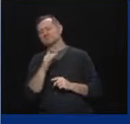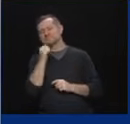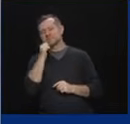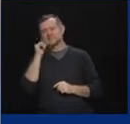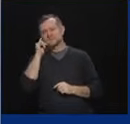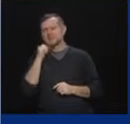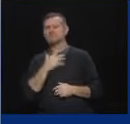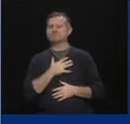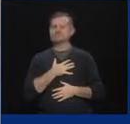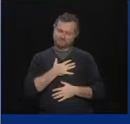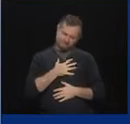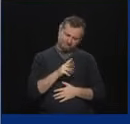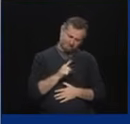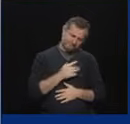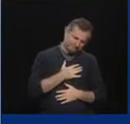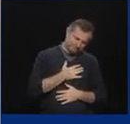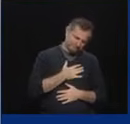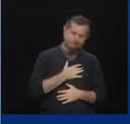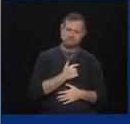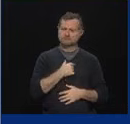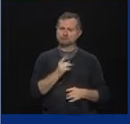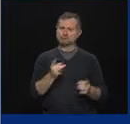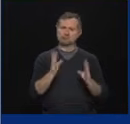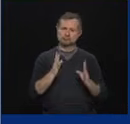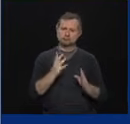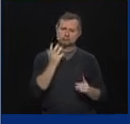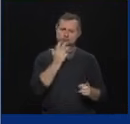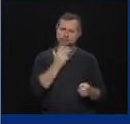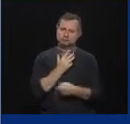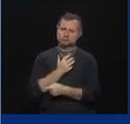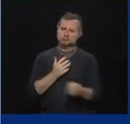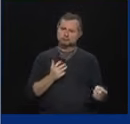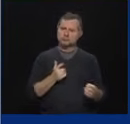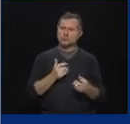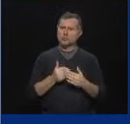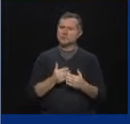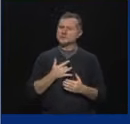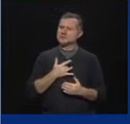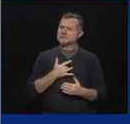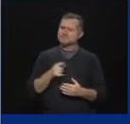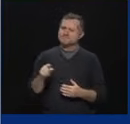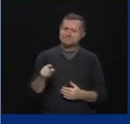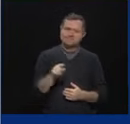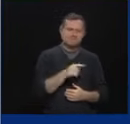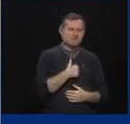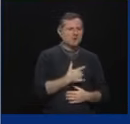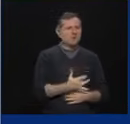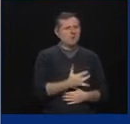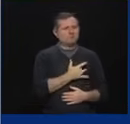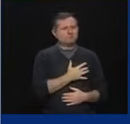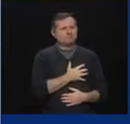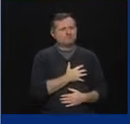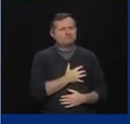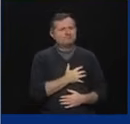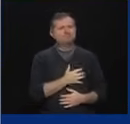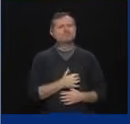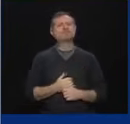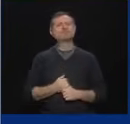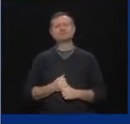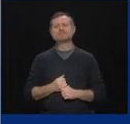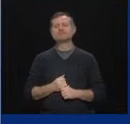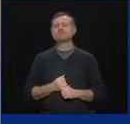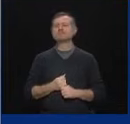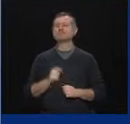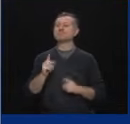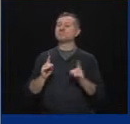tragic. And lost someone rather close to me as well. So it's people that are